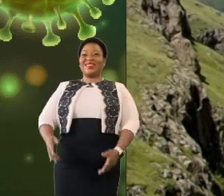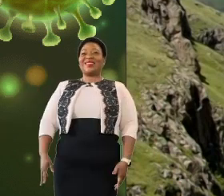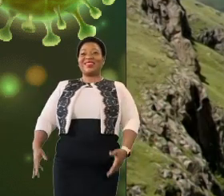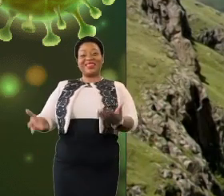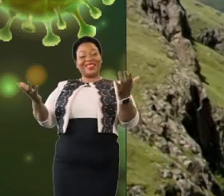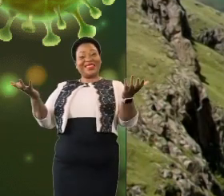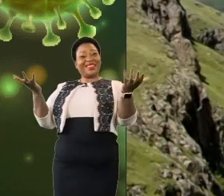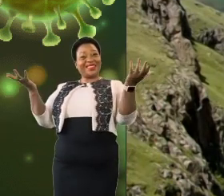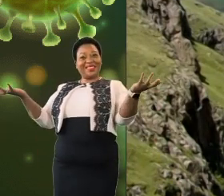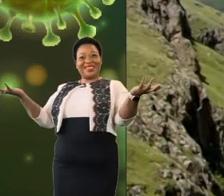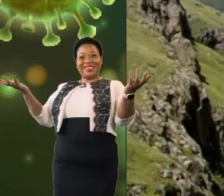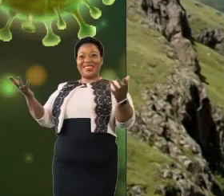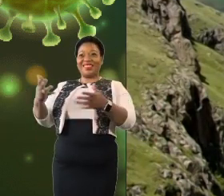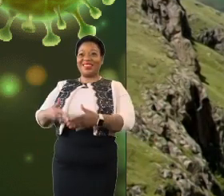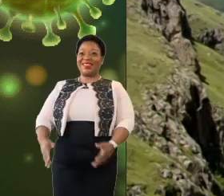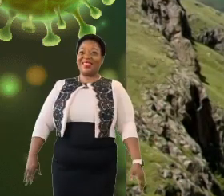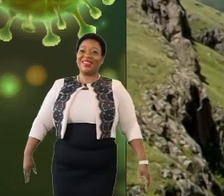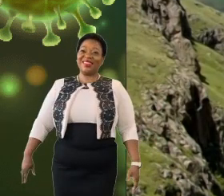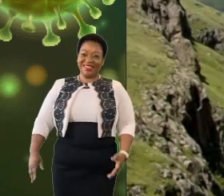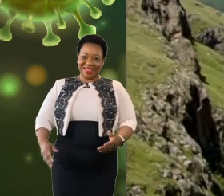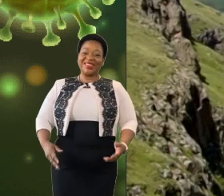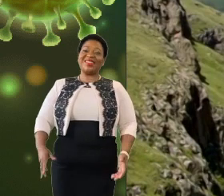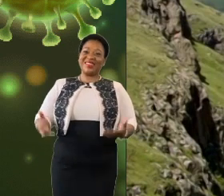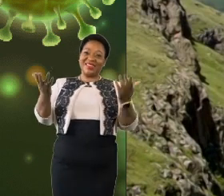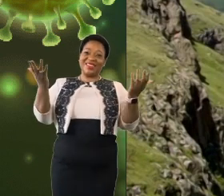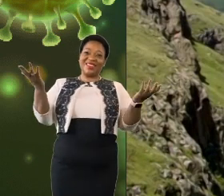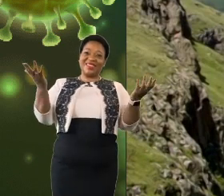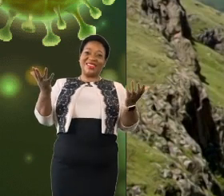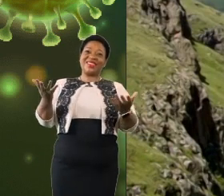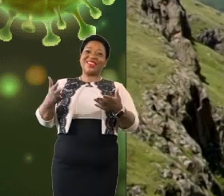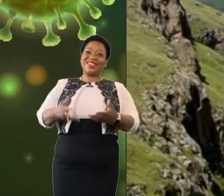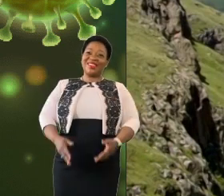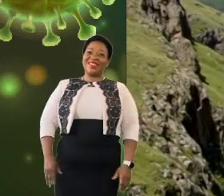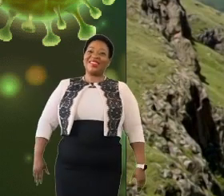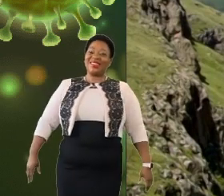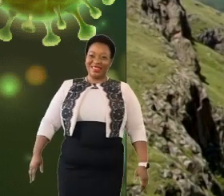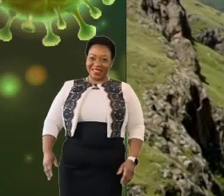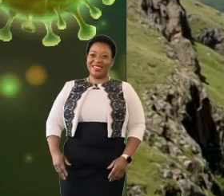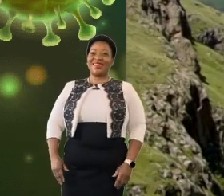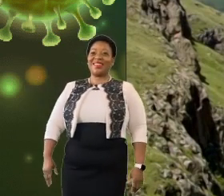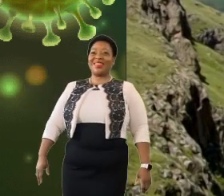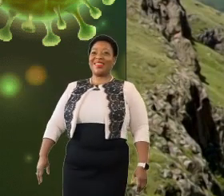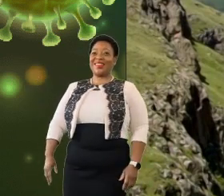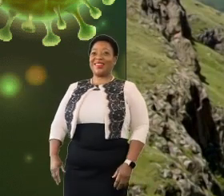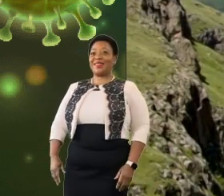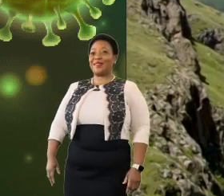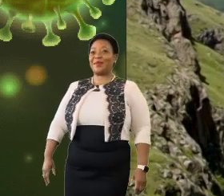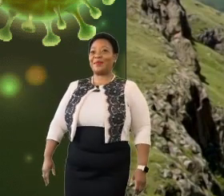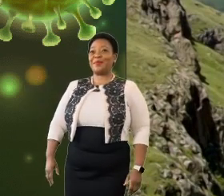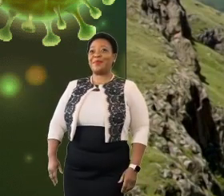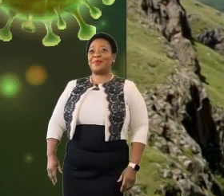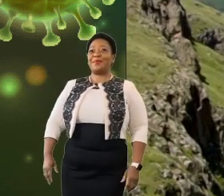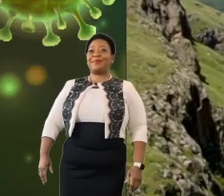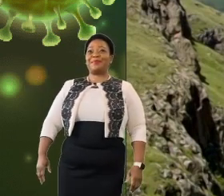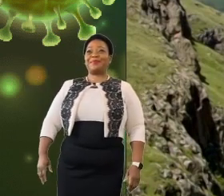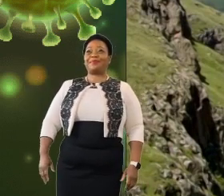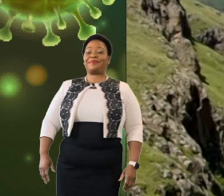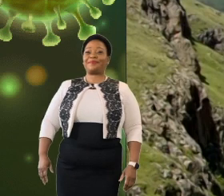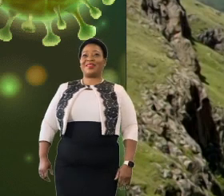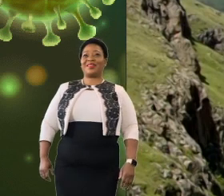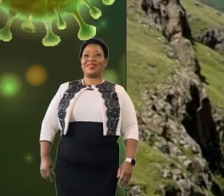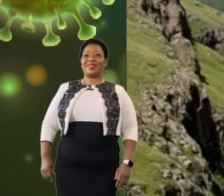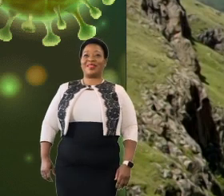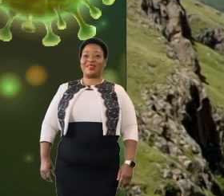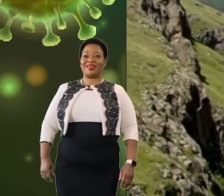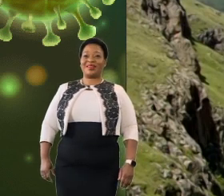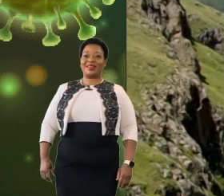bounce it off somewhere to know that they've got the comfort of moving ahead. And I think that's an issue that we've not yet covered in the discussion